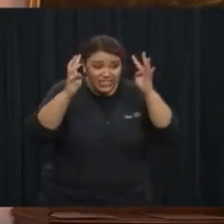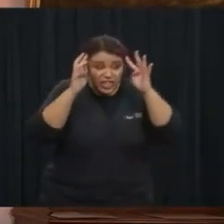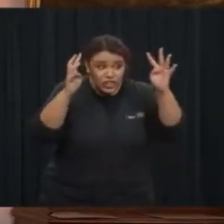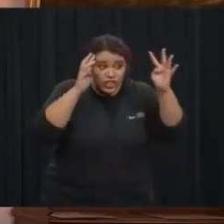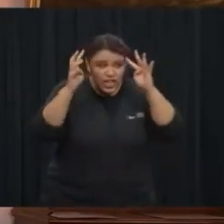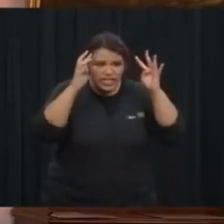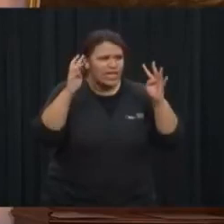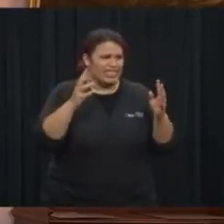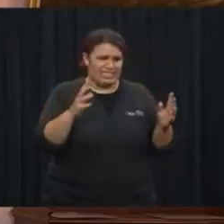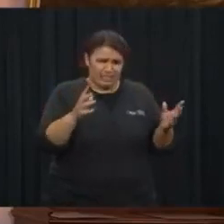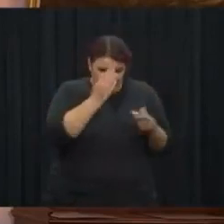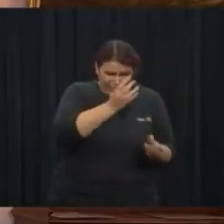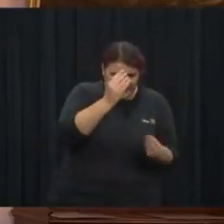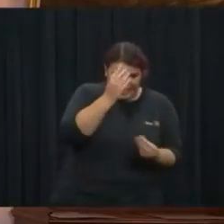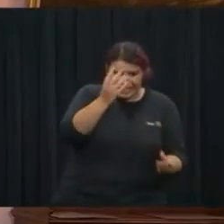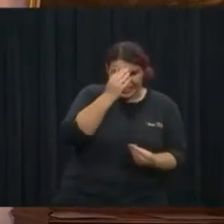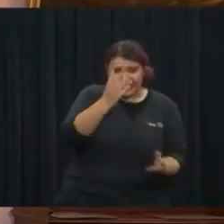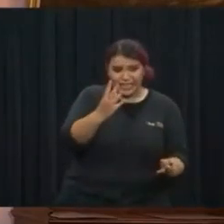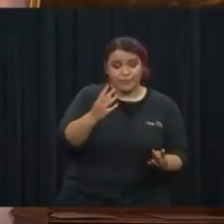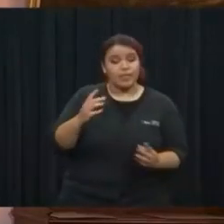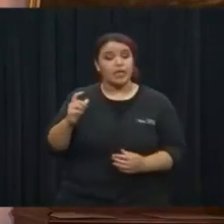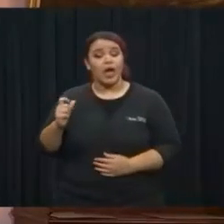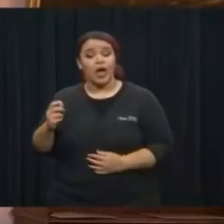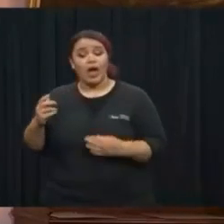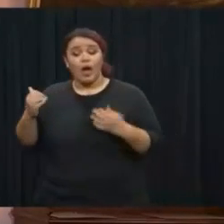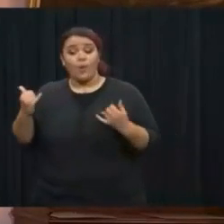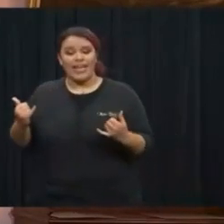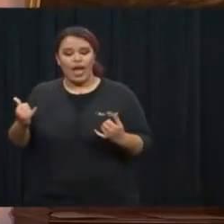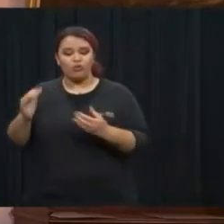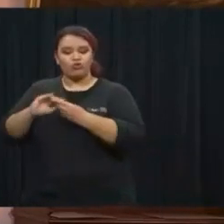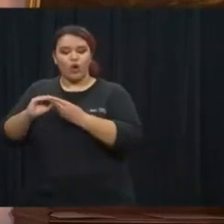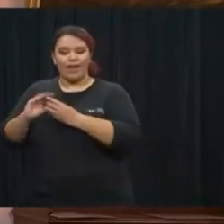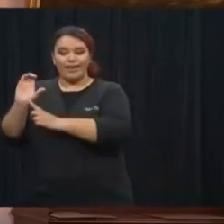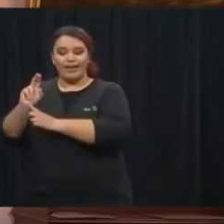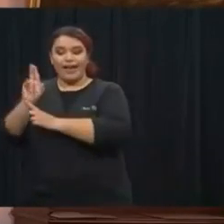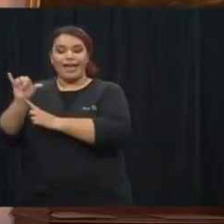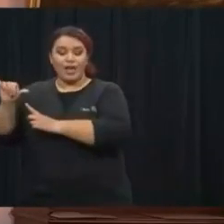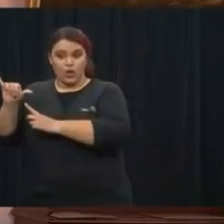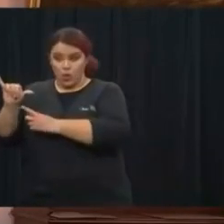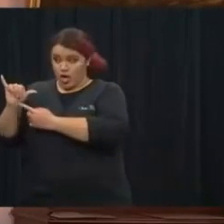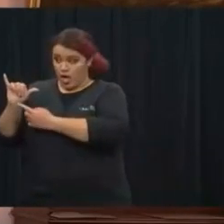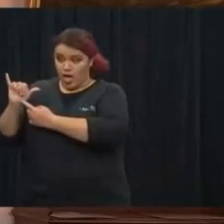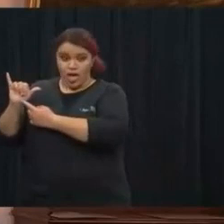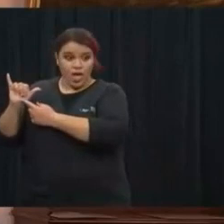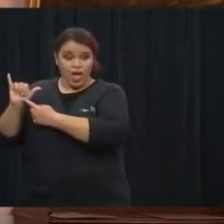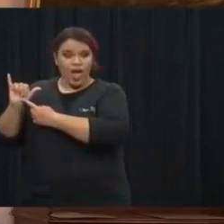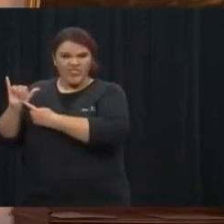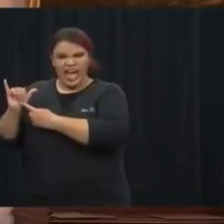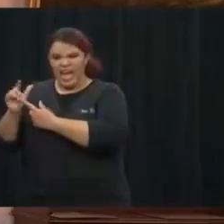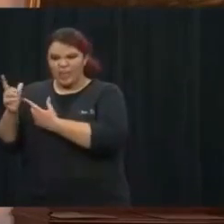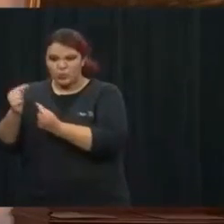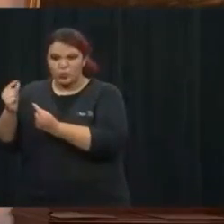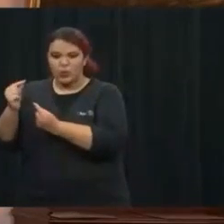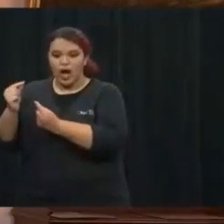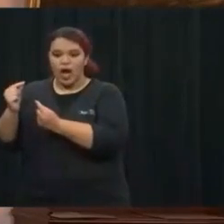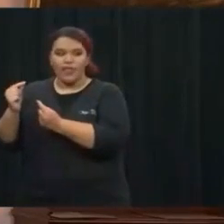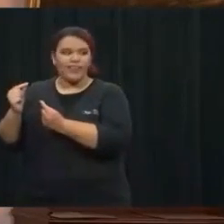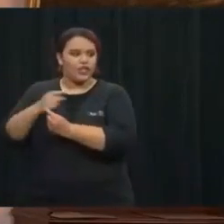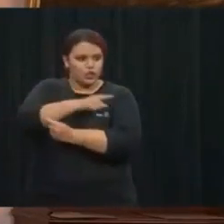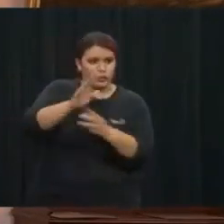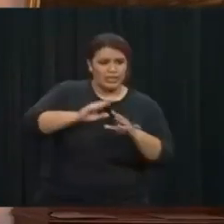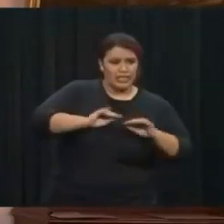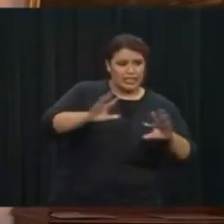enjoying sharing with you in days to come. But we will be seeing more deaths. We expect that as part